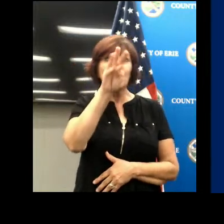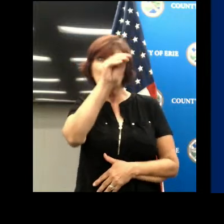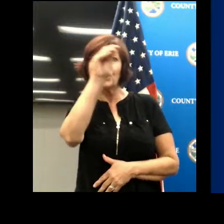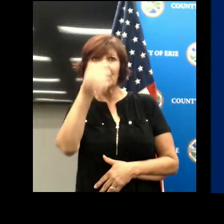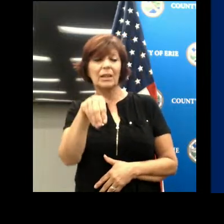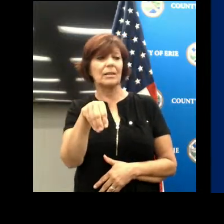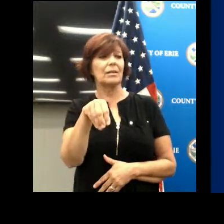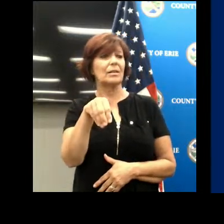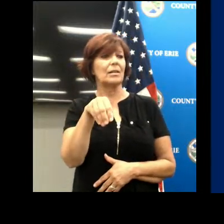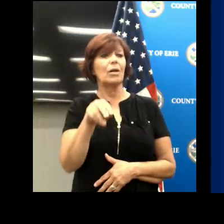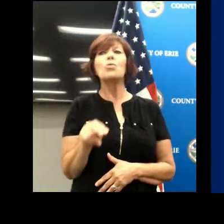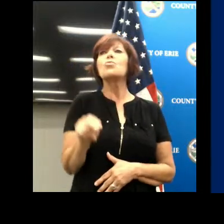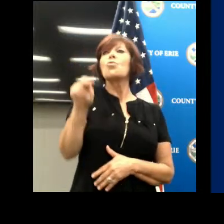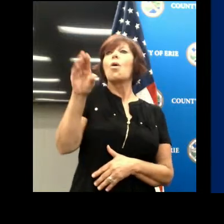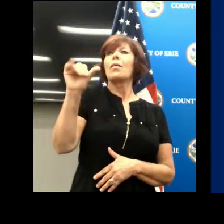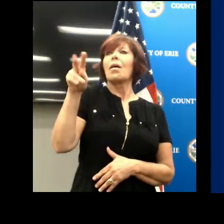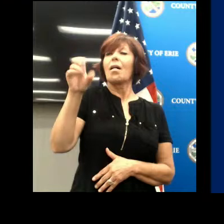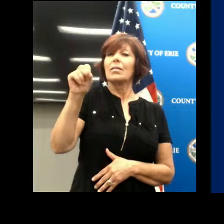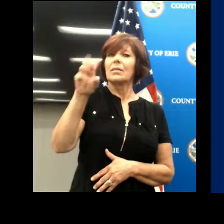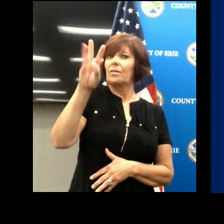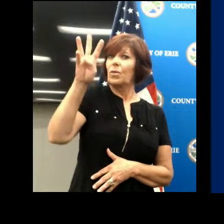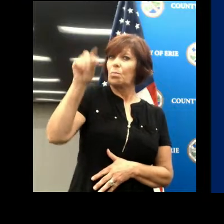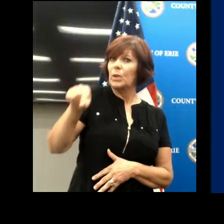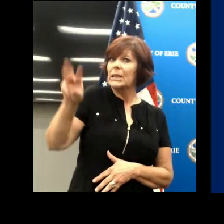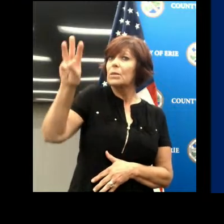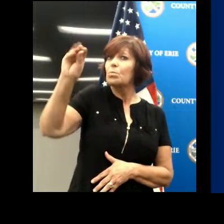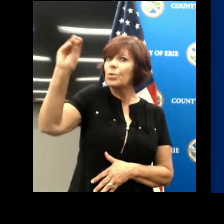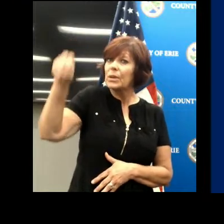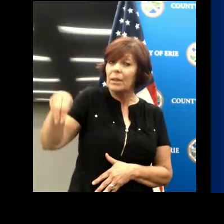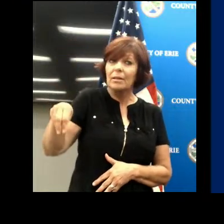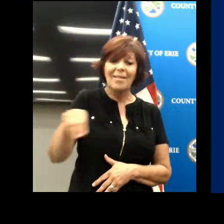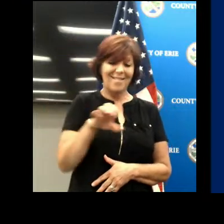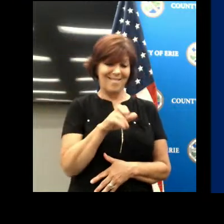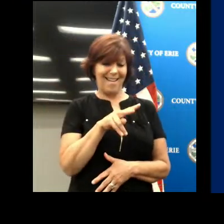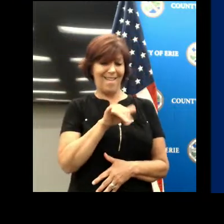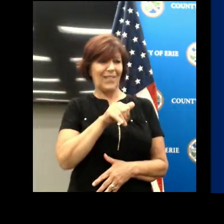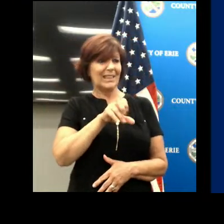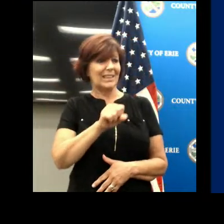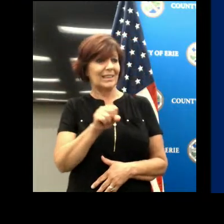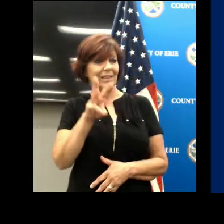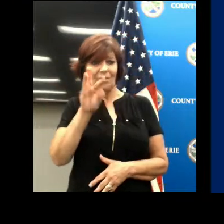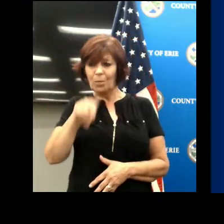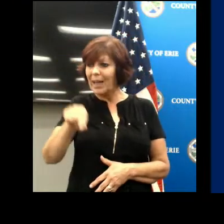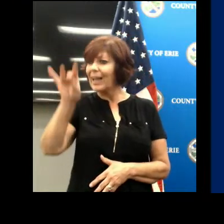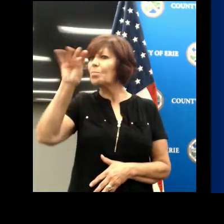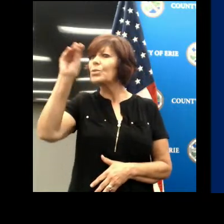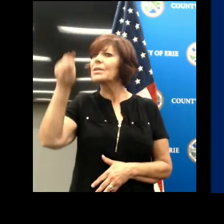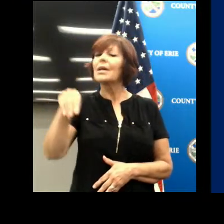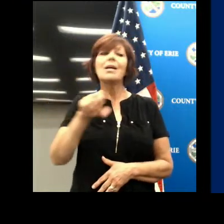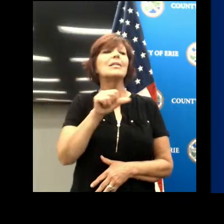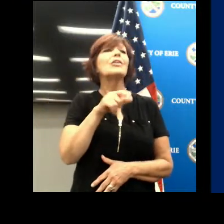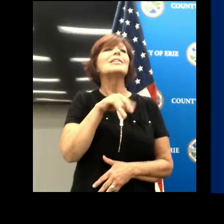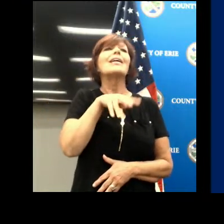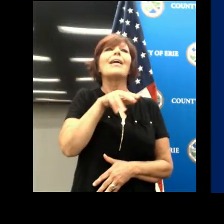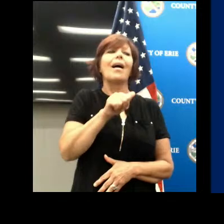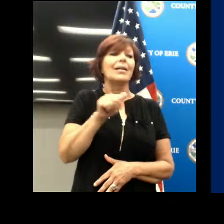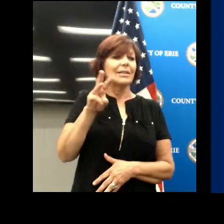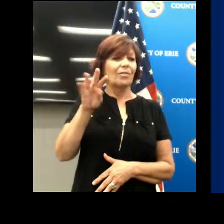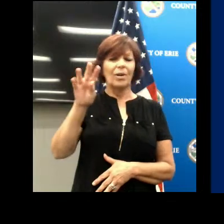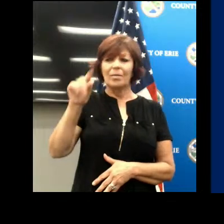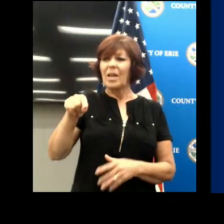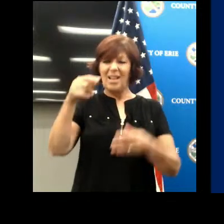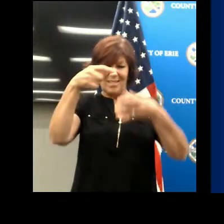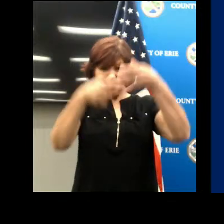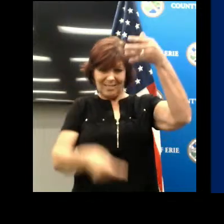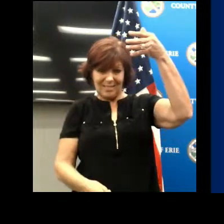64%. North Collins, 64.6%. Evans, 64.8%. Sardinia, 68.8%. All